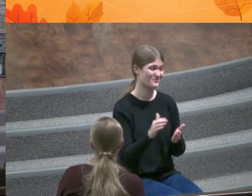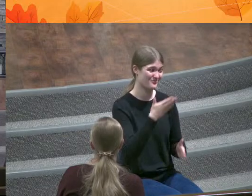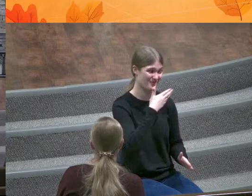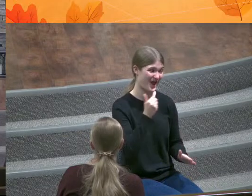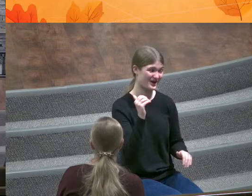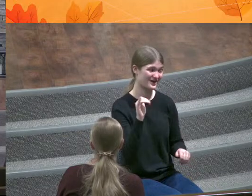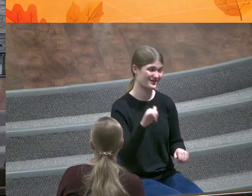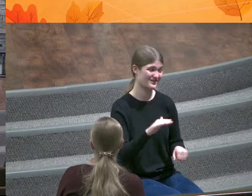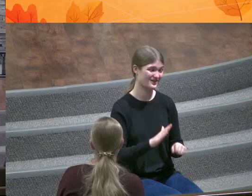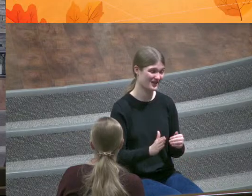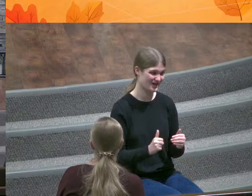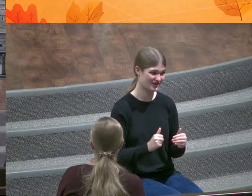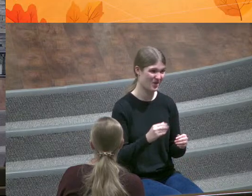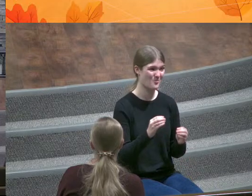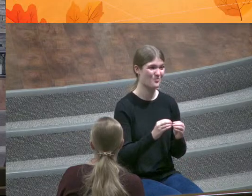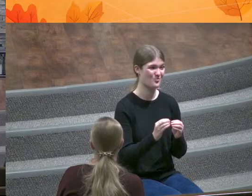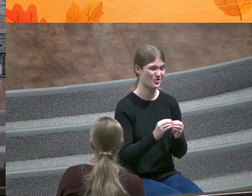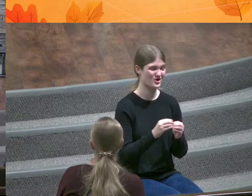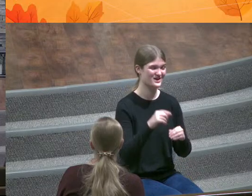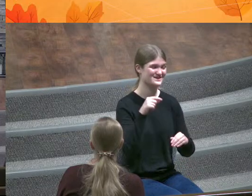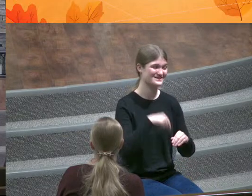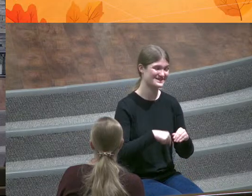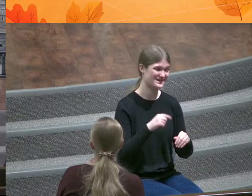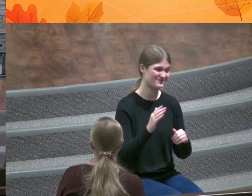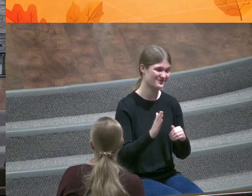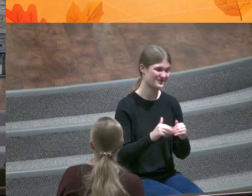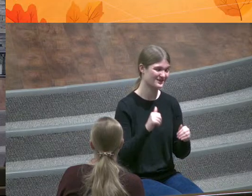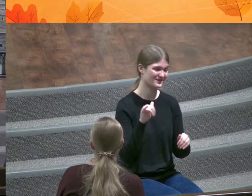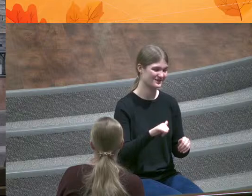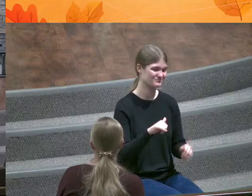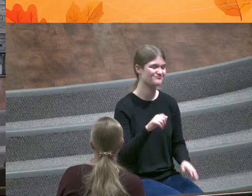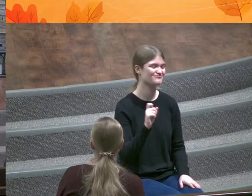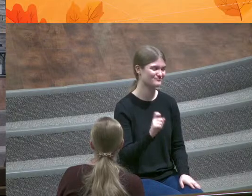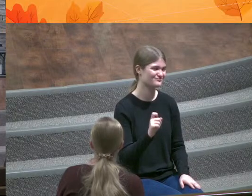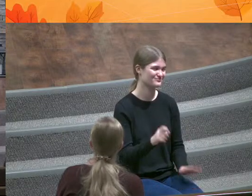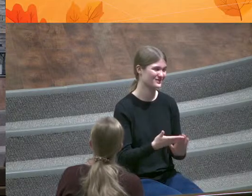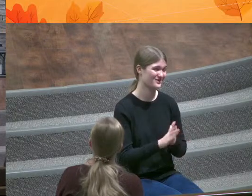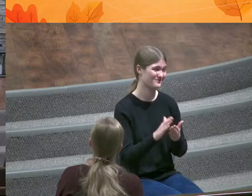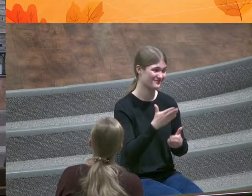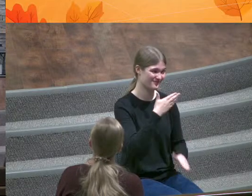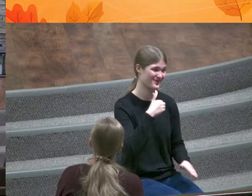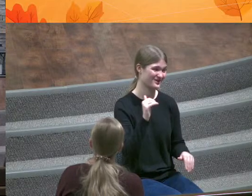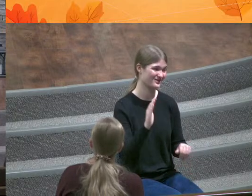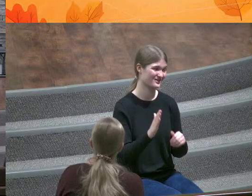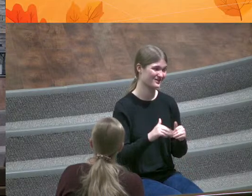It's got to be deeper than that. It's got to be better than that.